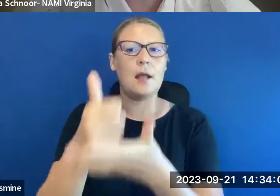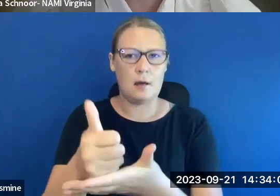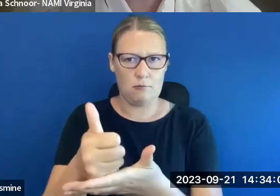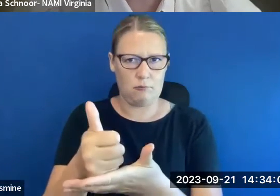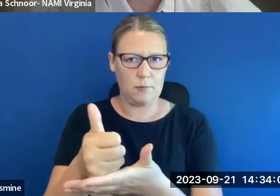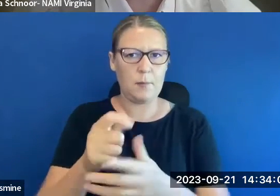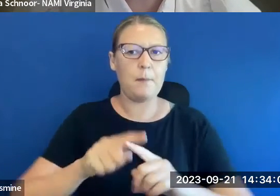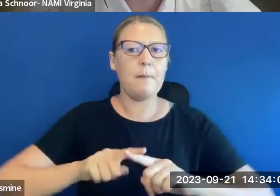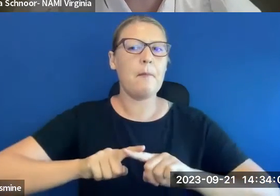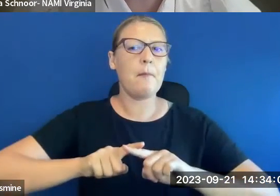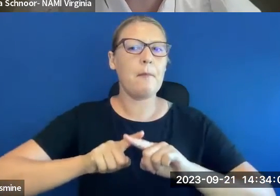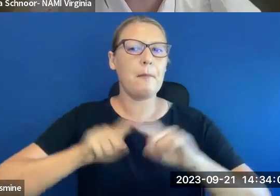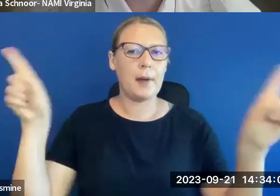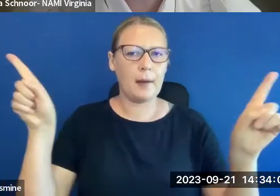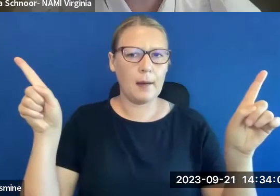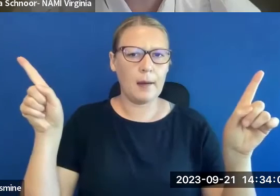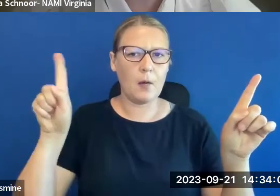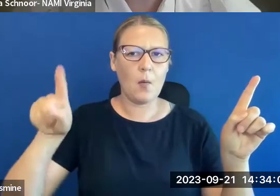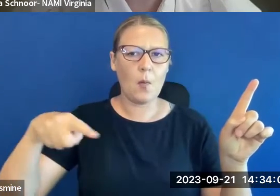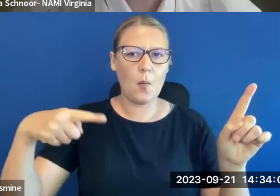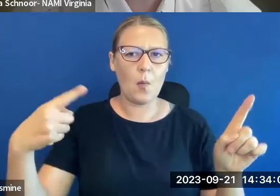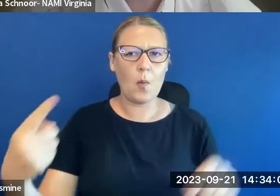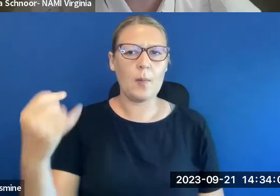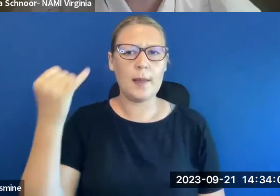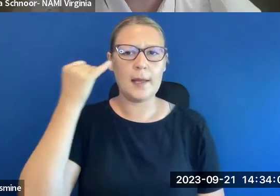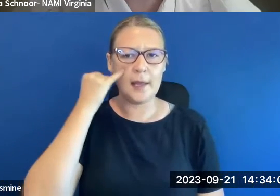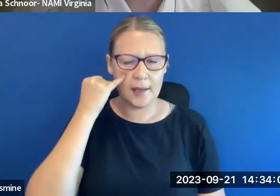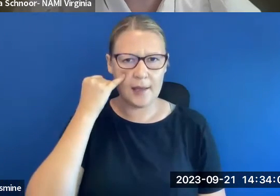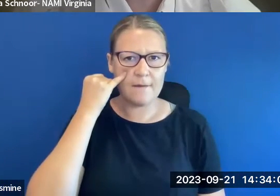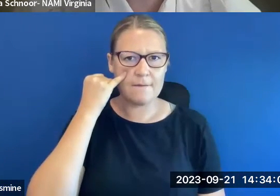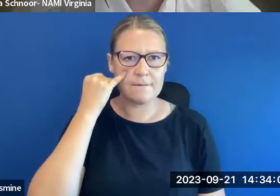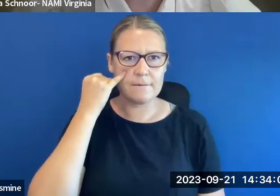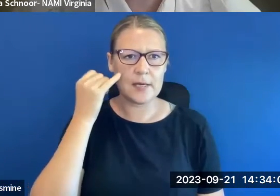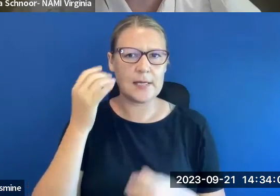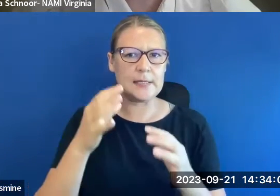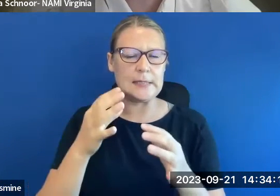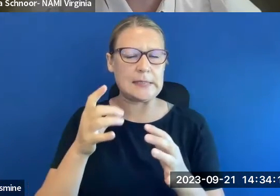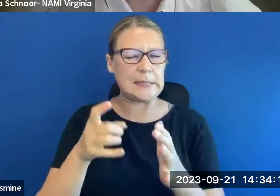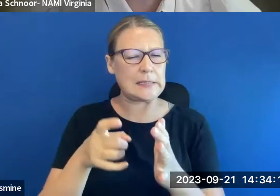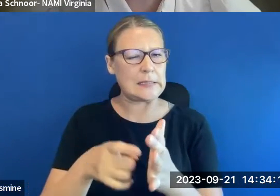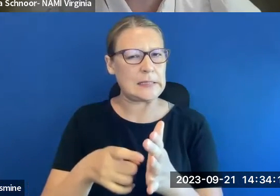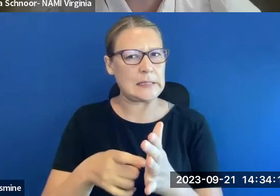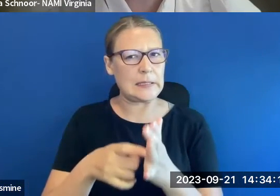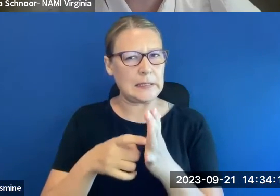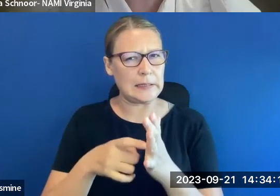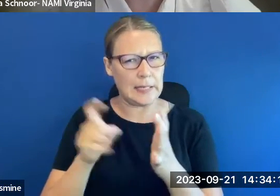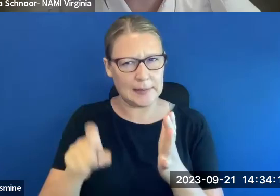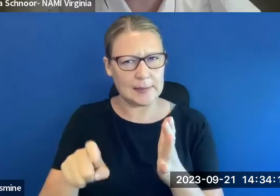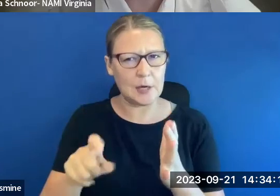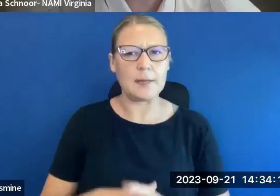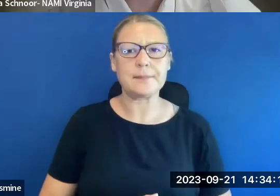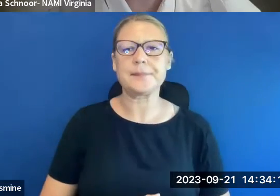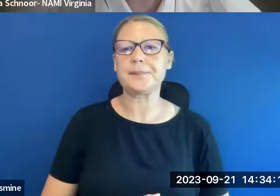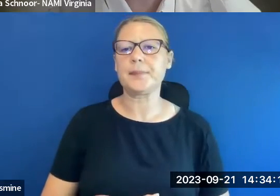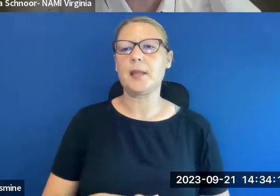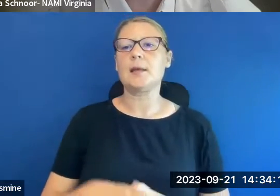if it is actually warranted. Okay. I think that there